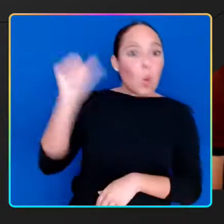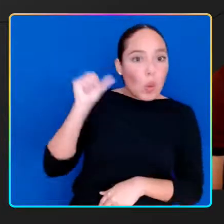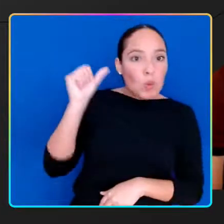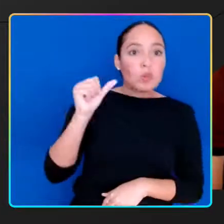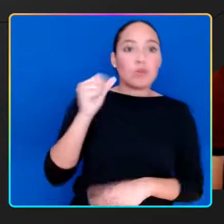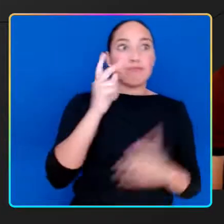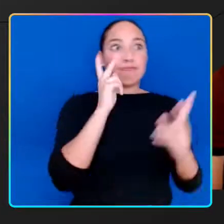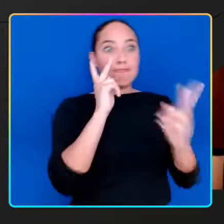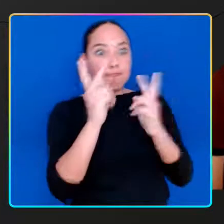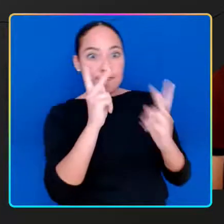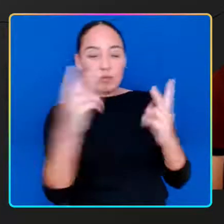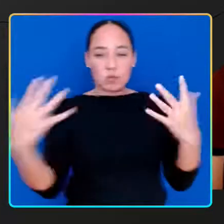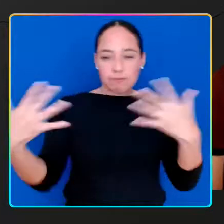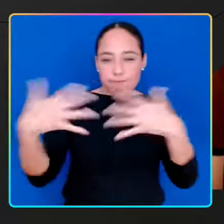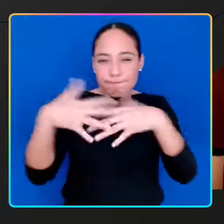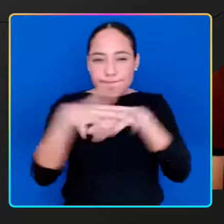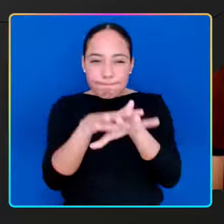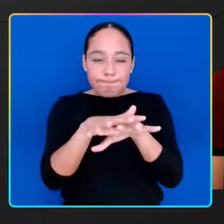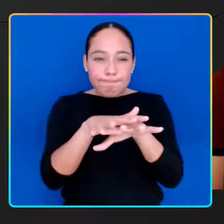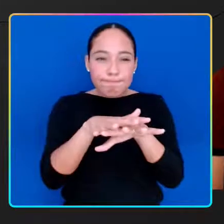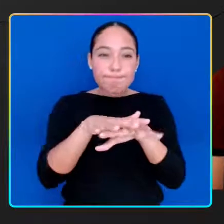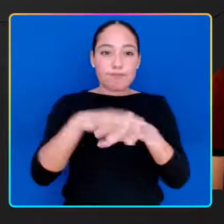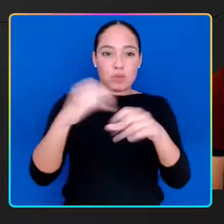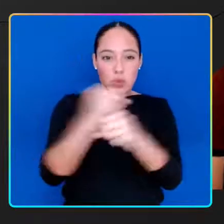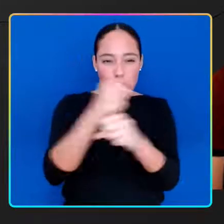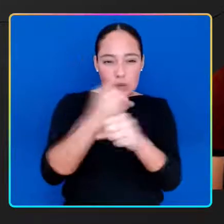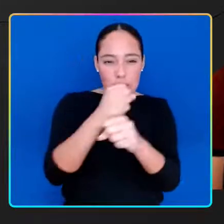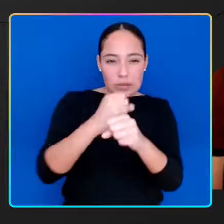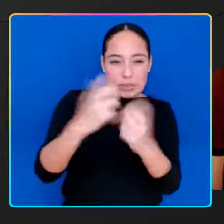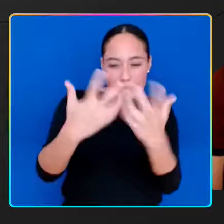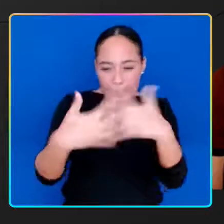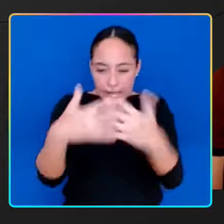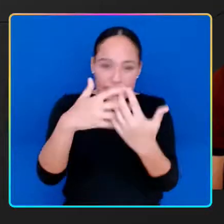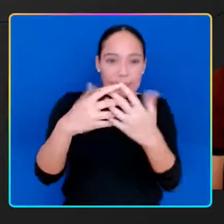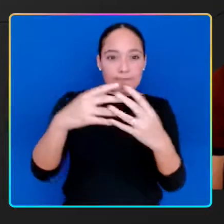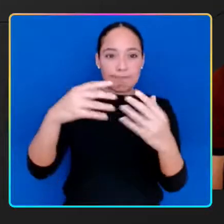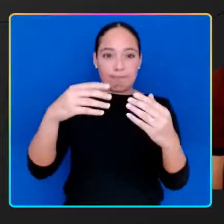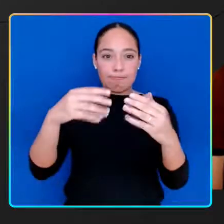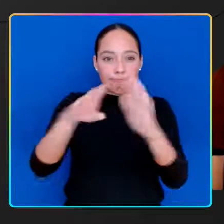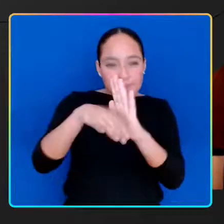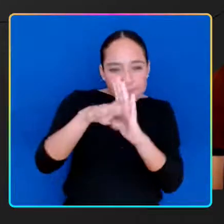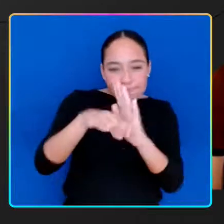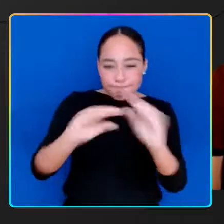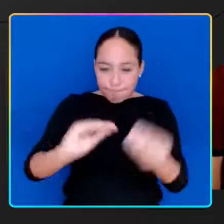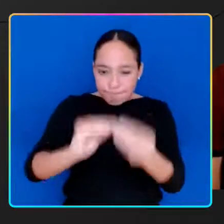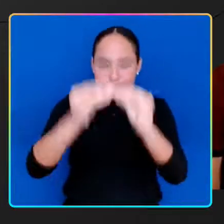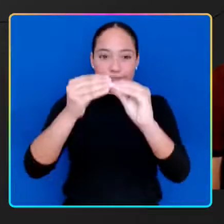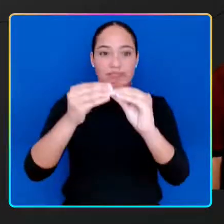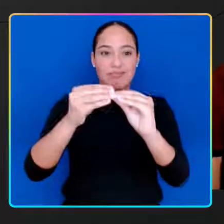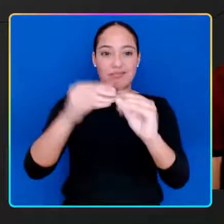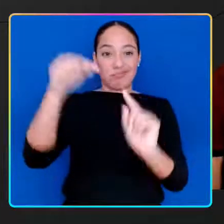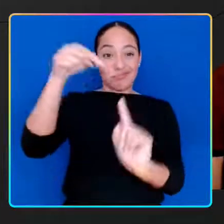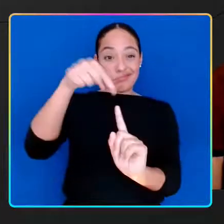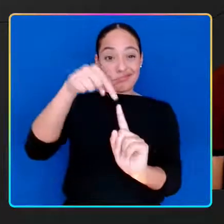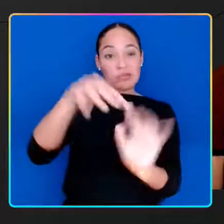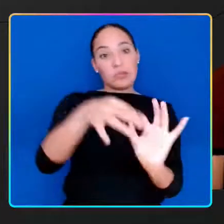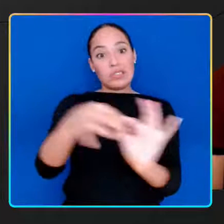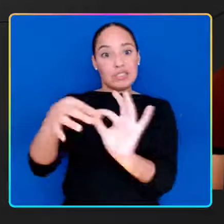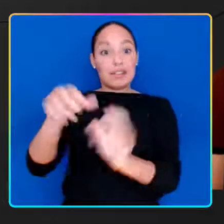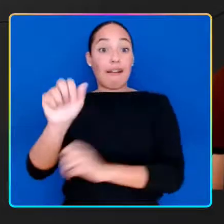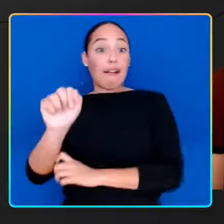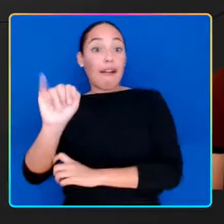focused currently around everything related to AI applied to multimedia content, and not only